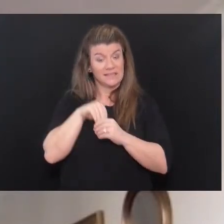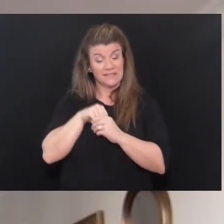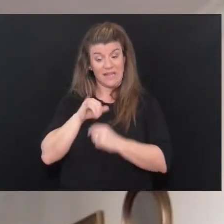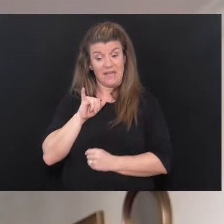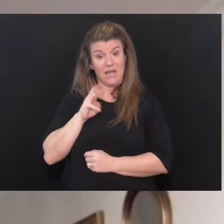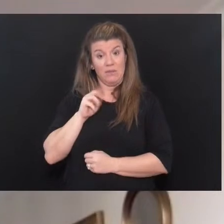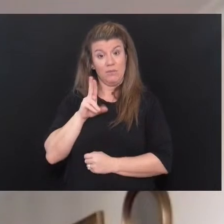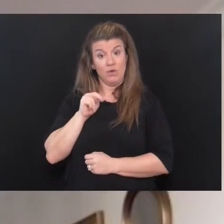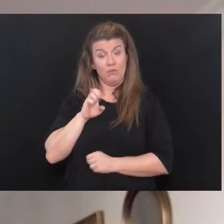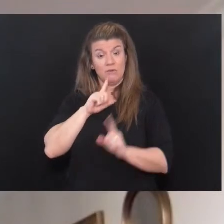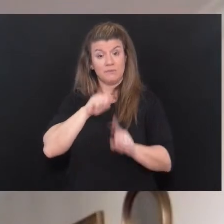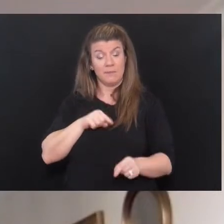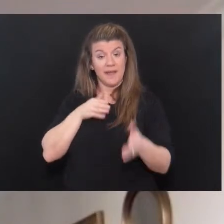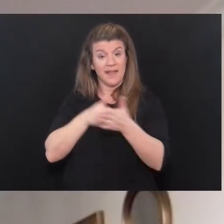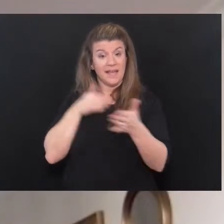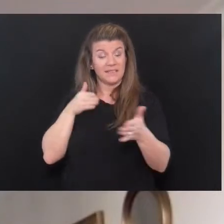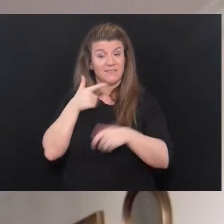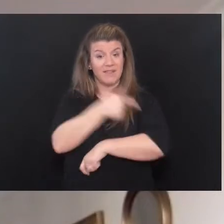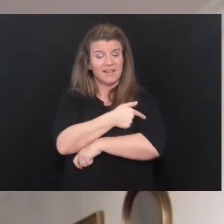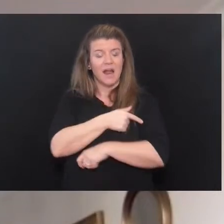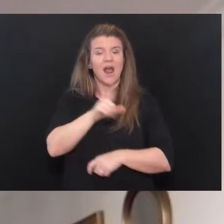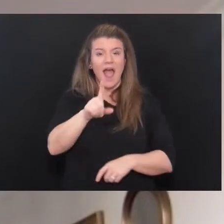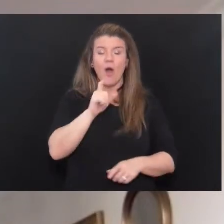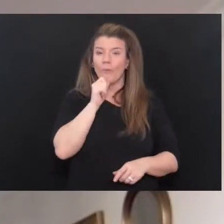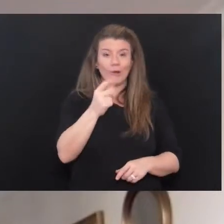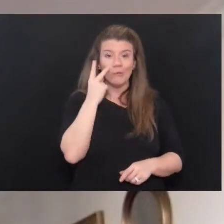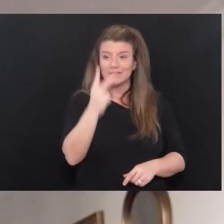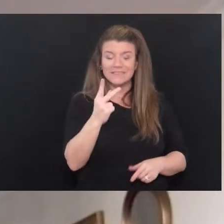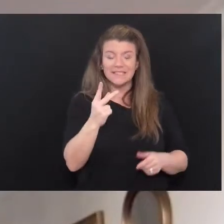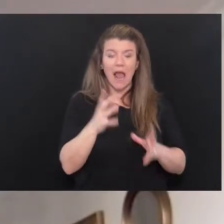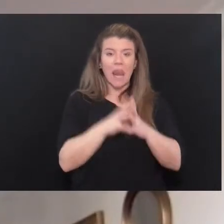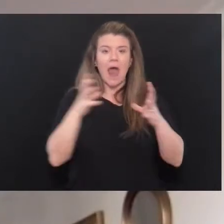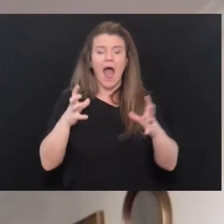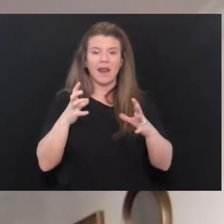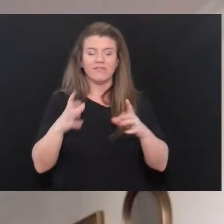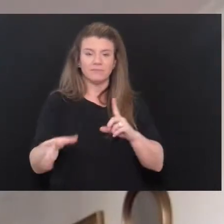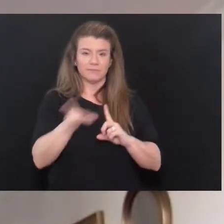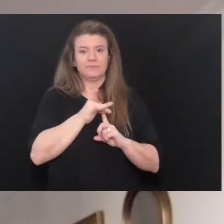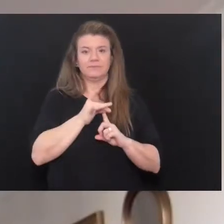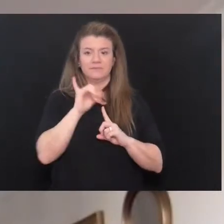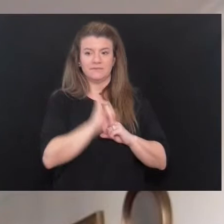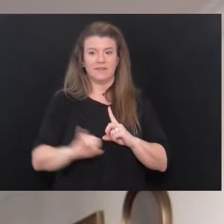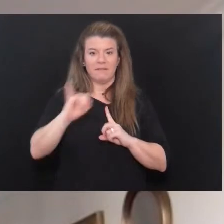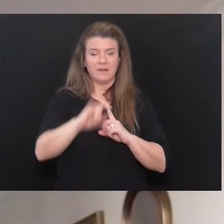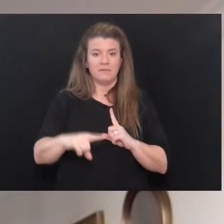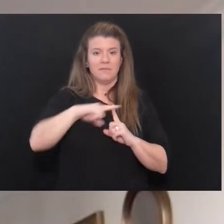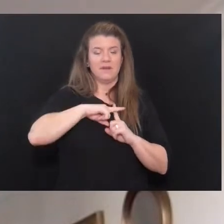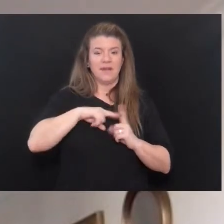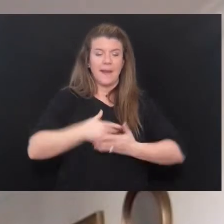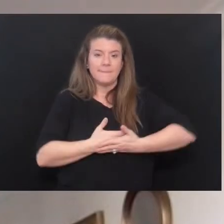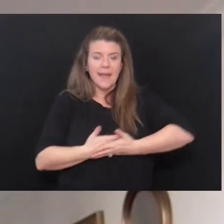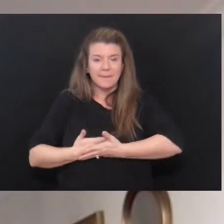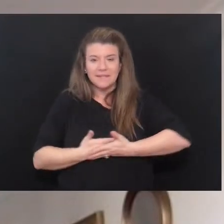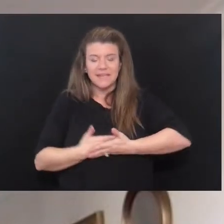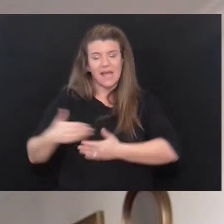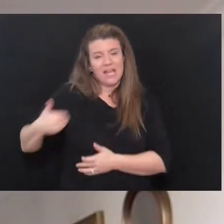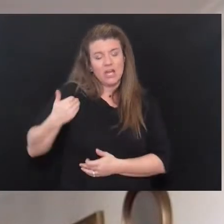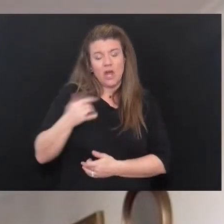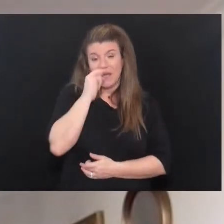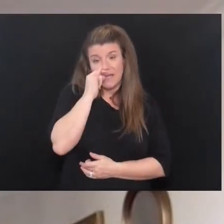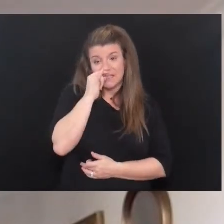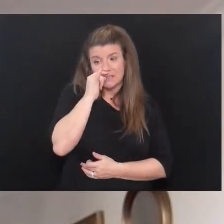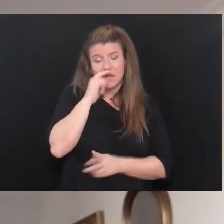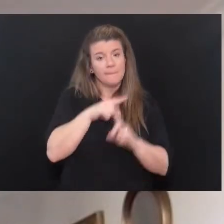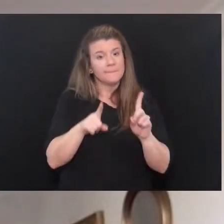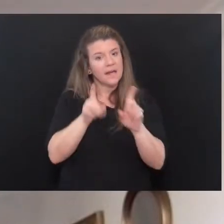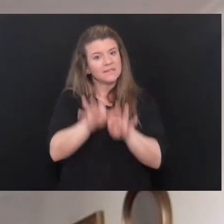vaccine. And although we don't see a tremendous number of infections in infants and really young children, it